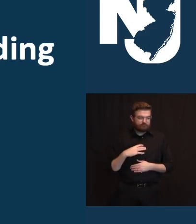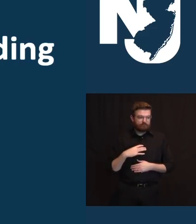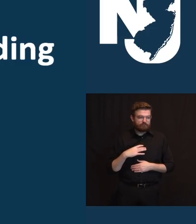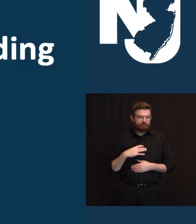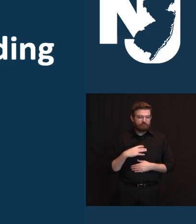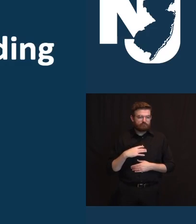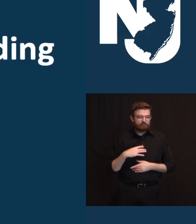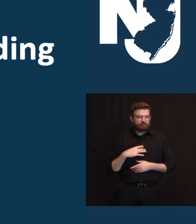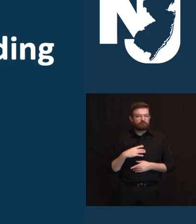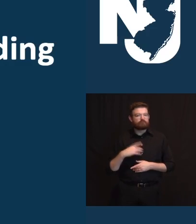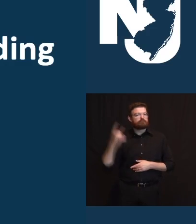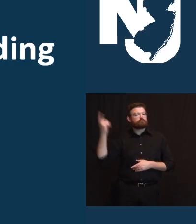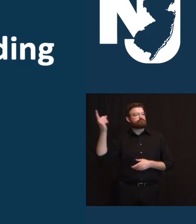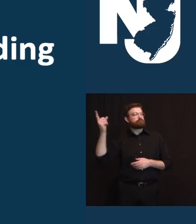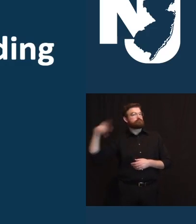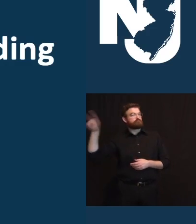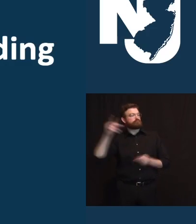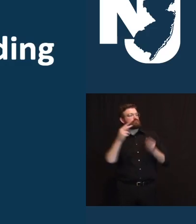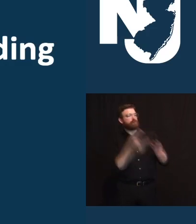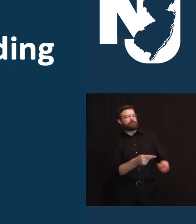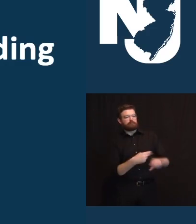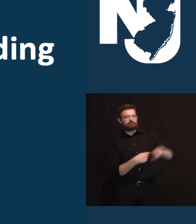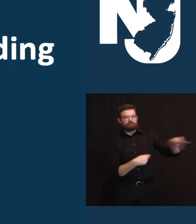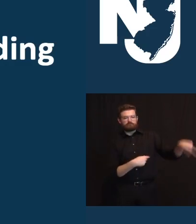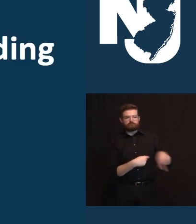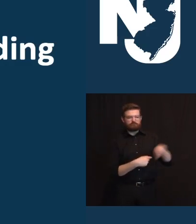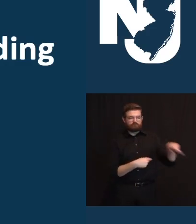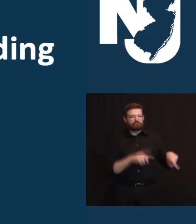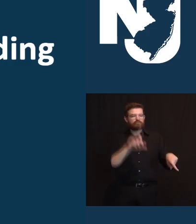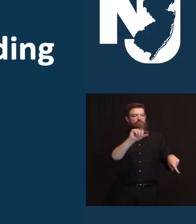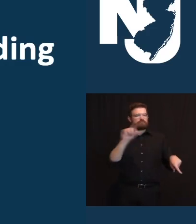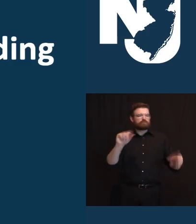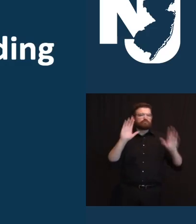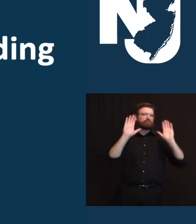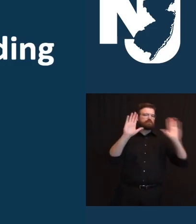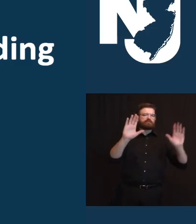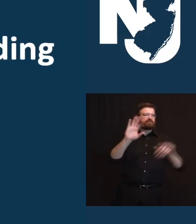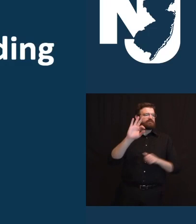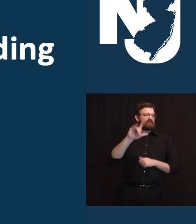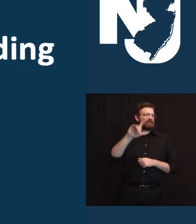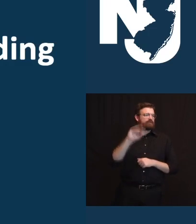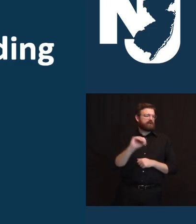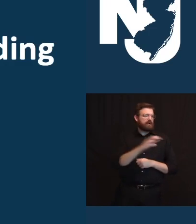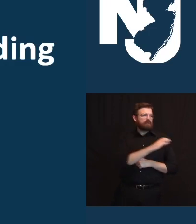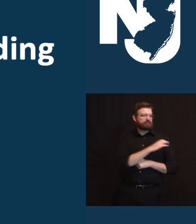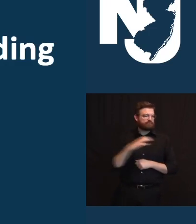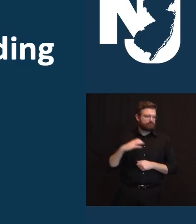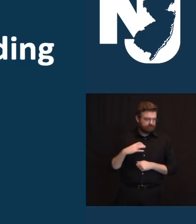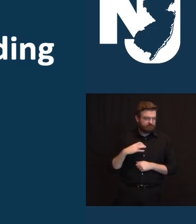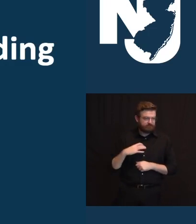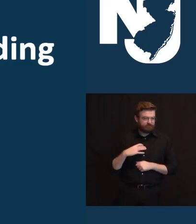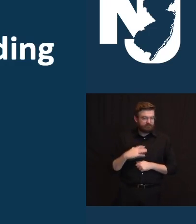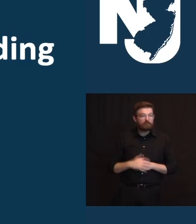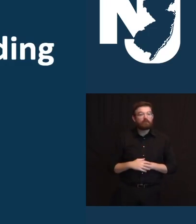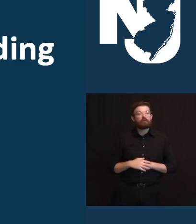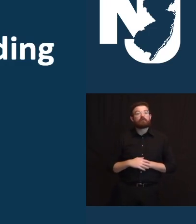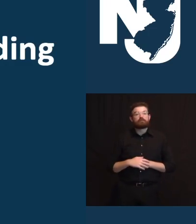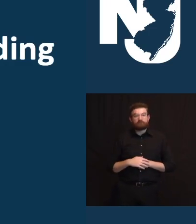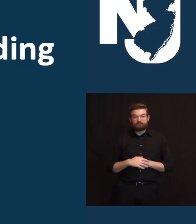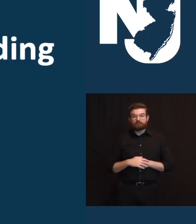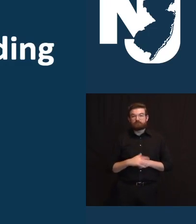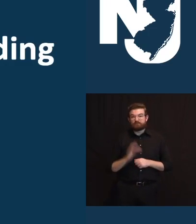International as Outstanding Film Commission for 2020. Ours was the only state